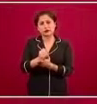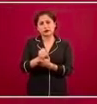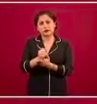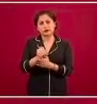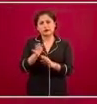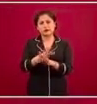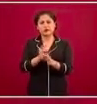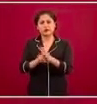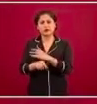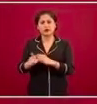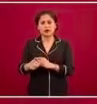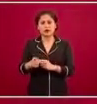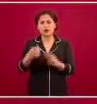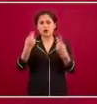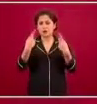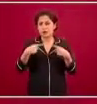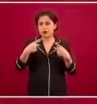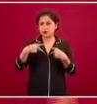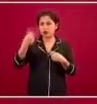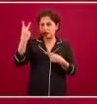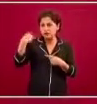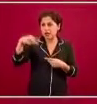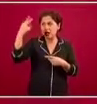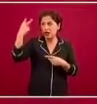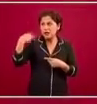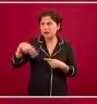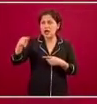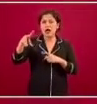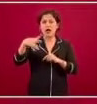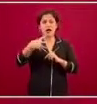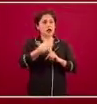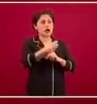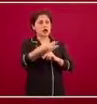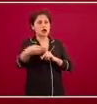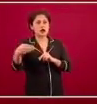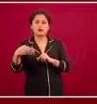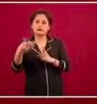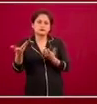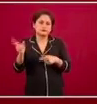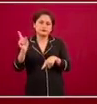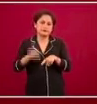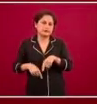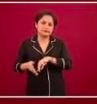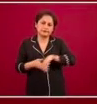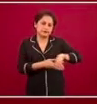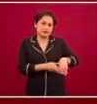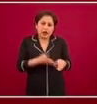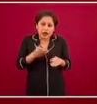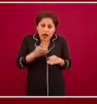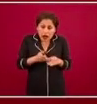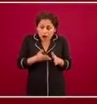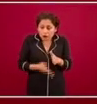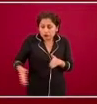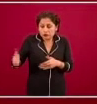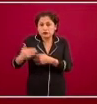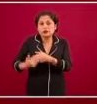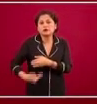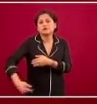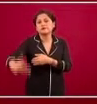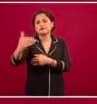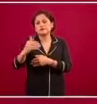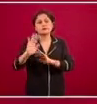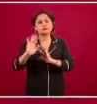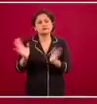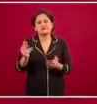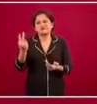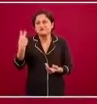So we were thinking of removing the previous information that was